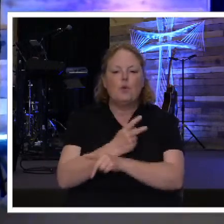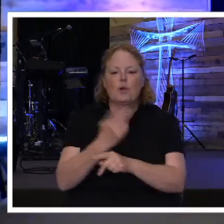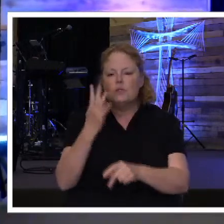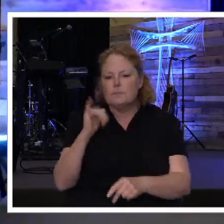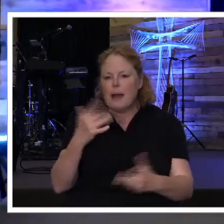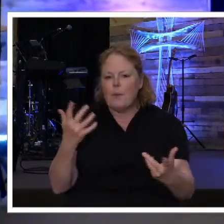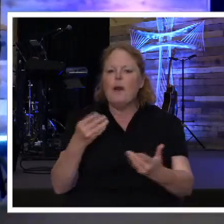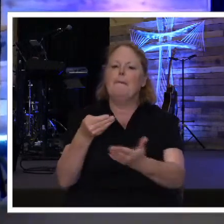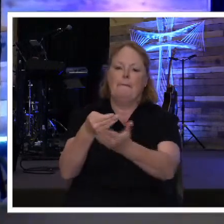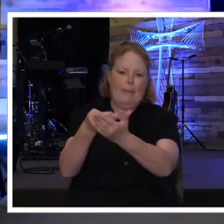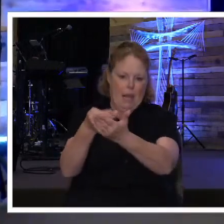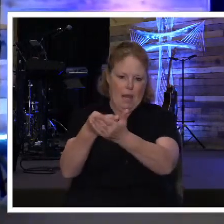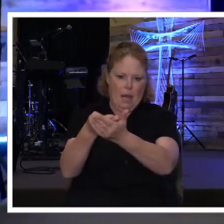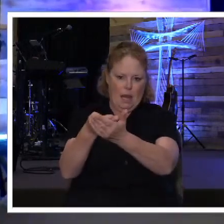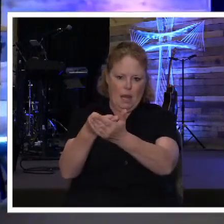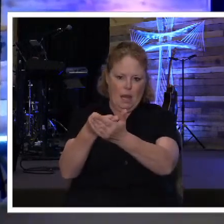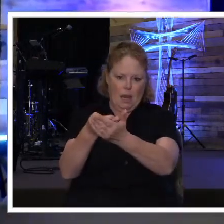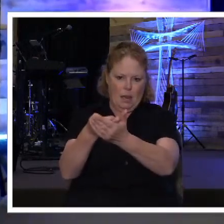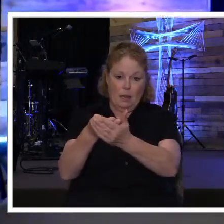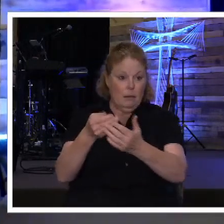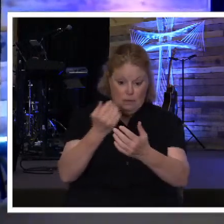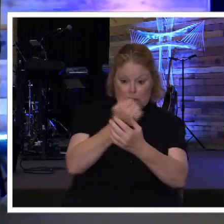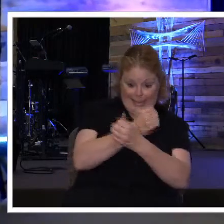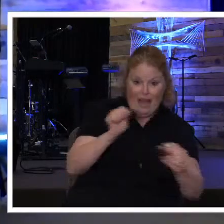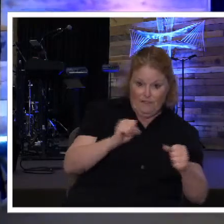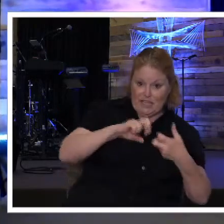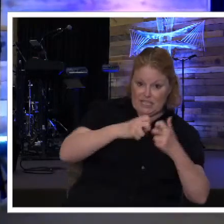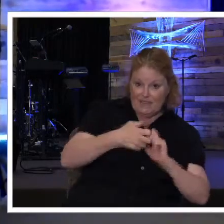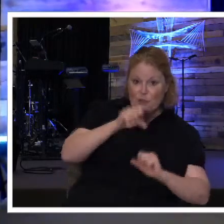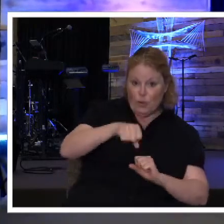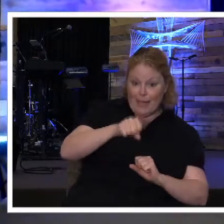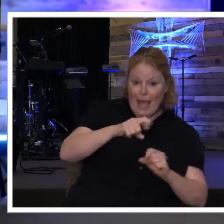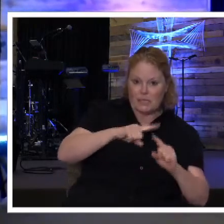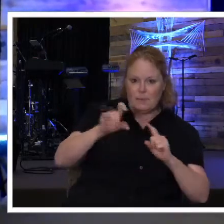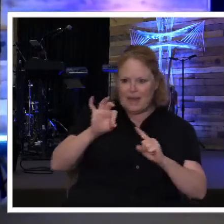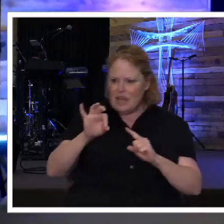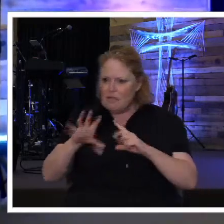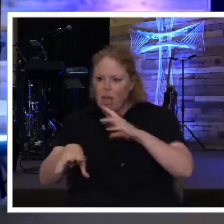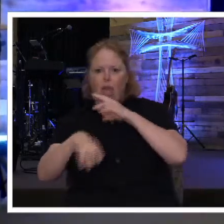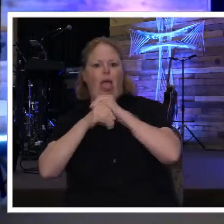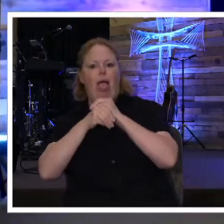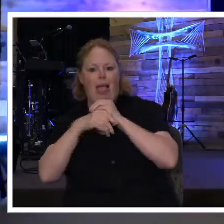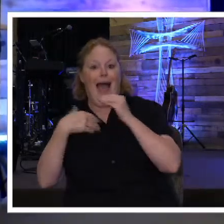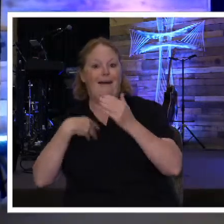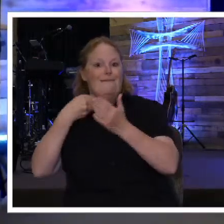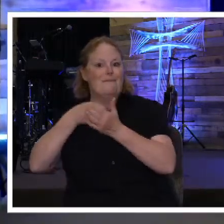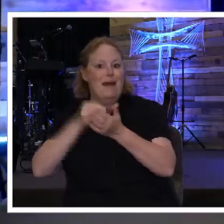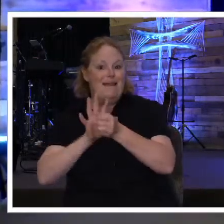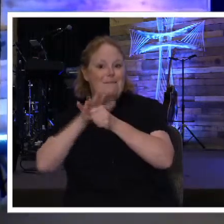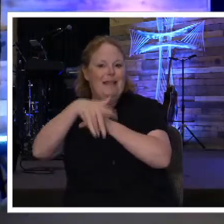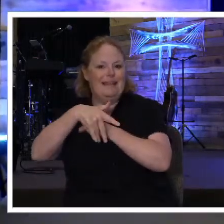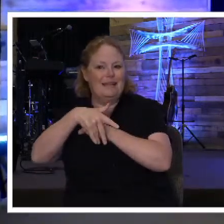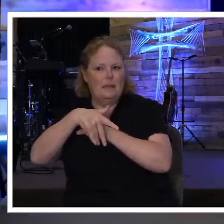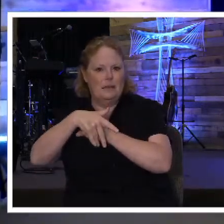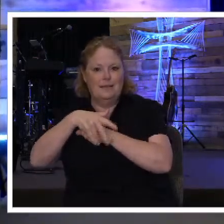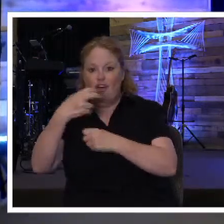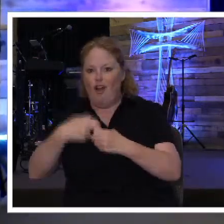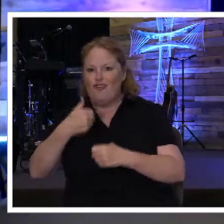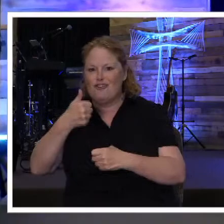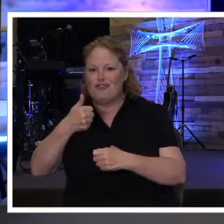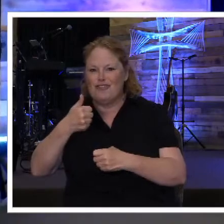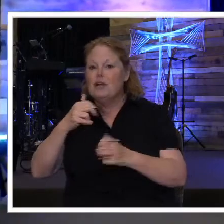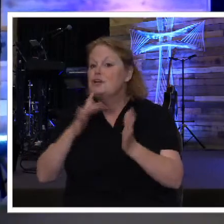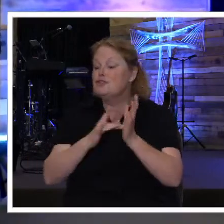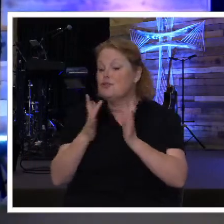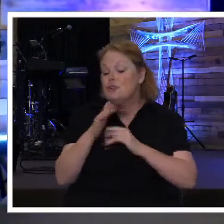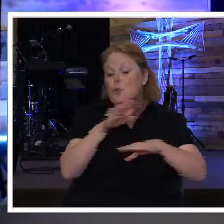our lives that make salvation so difficult for us are made worse when money is involved. Therefore, Jesus gives